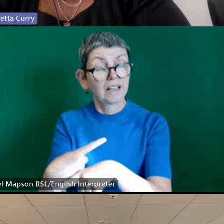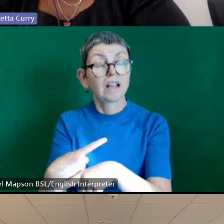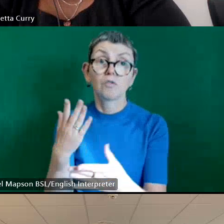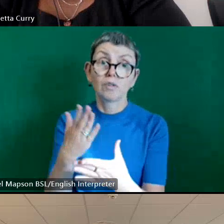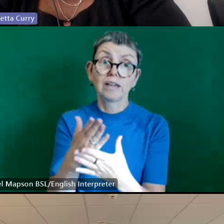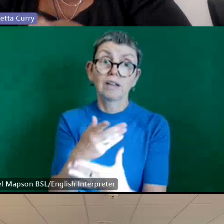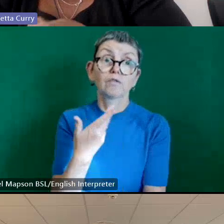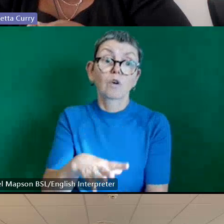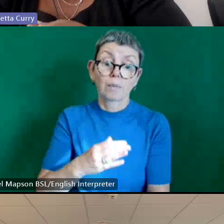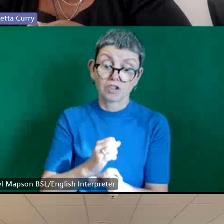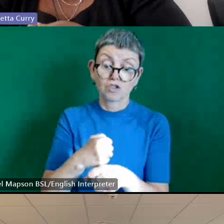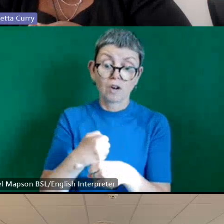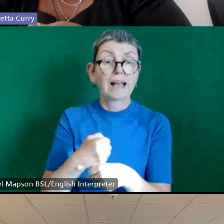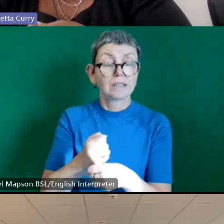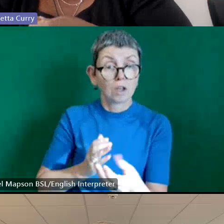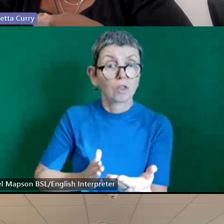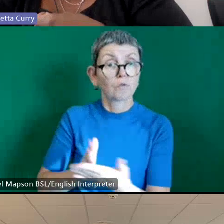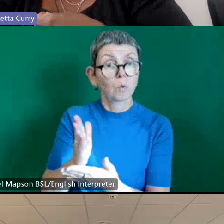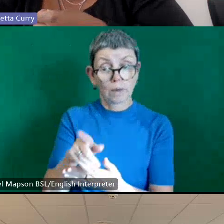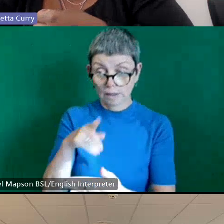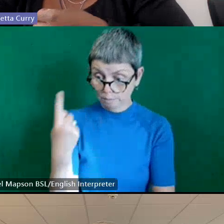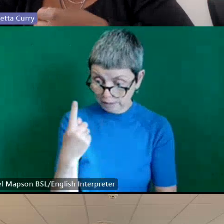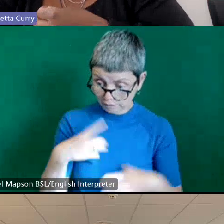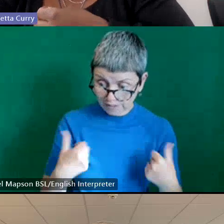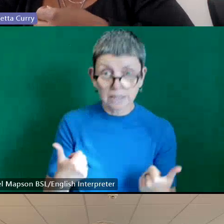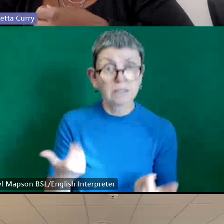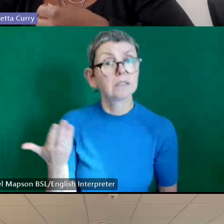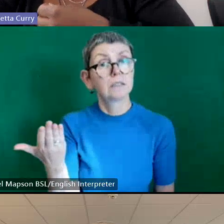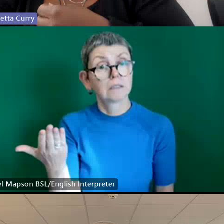him. And he was a fit guy. Like he